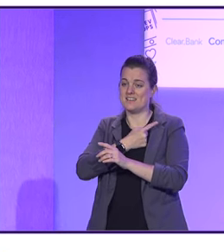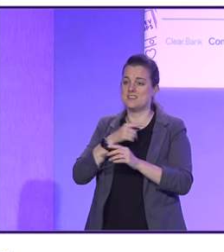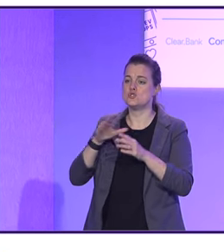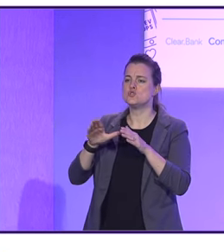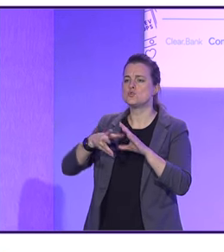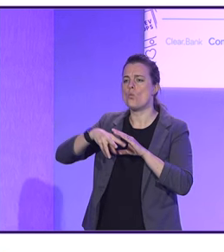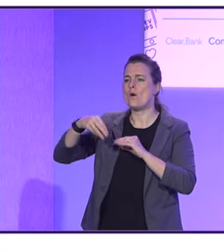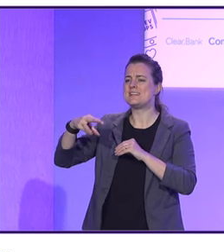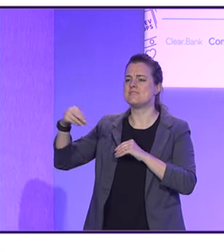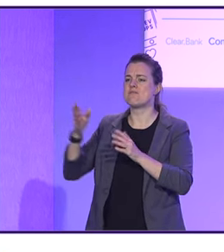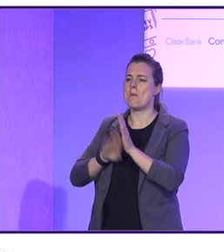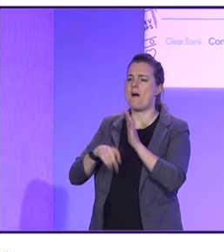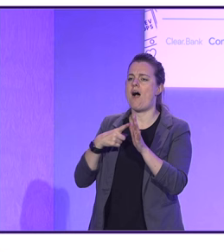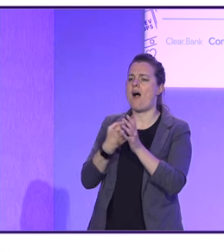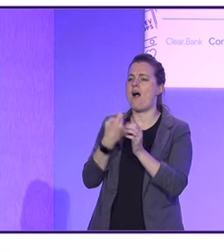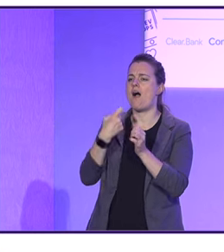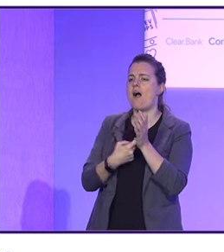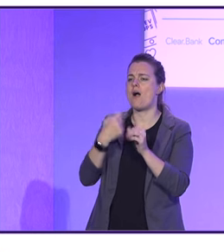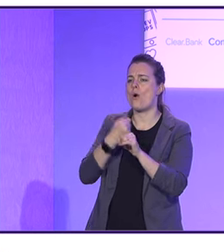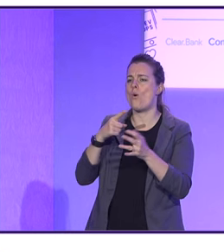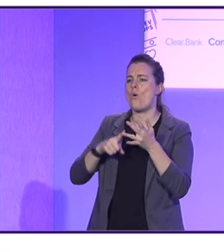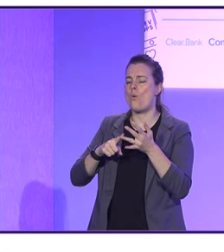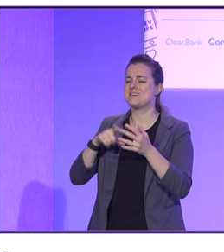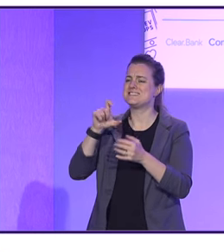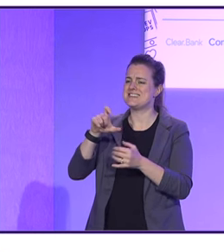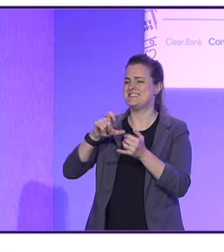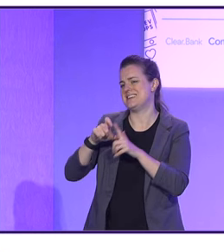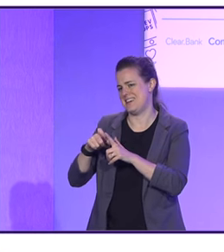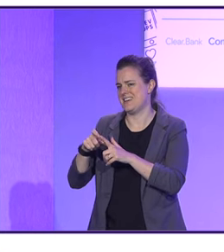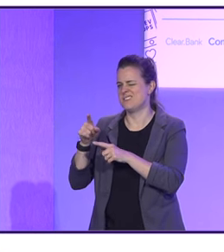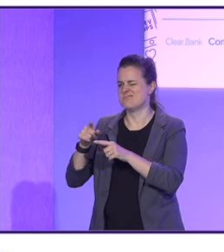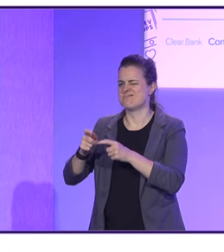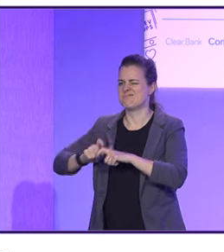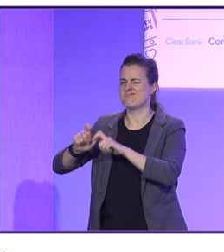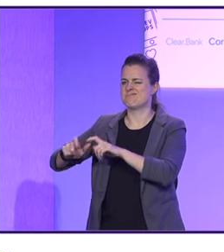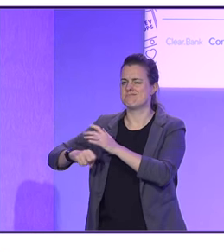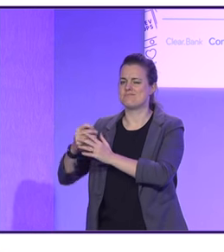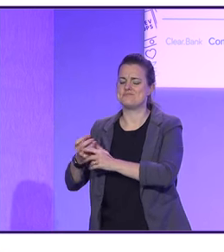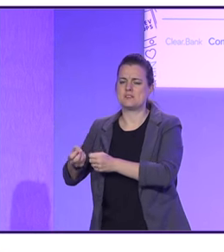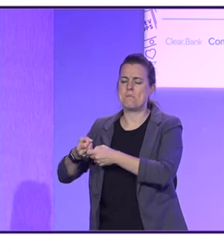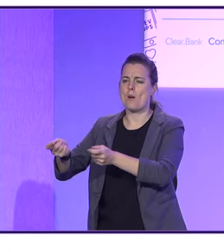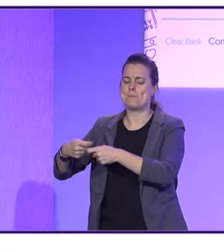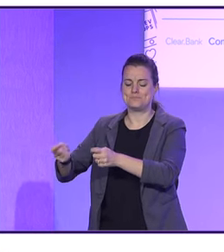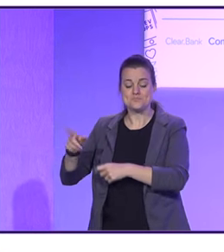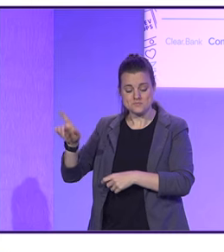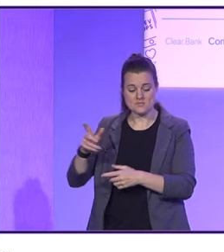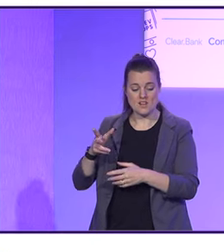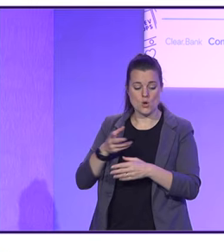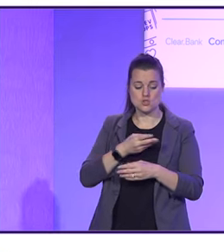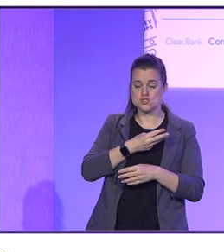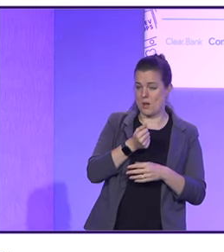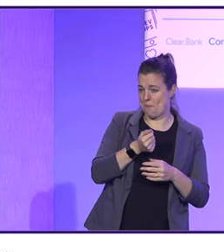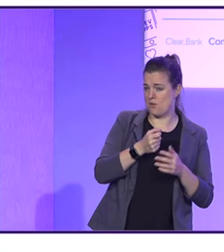using Argo to do like GitOps and deployments. We've switched out some of our monitoring. Graphite's been replaced by